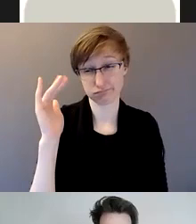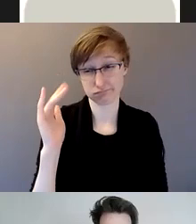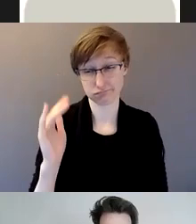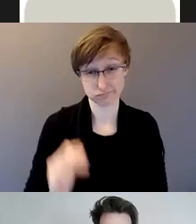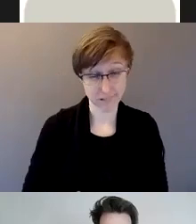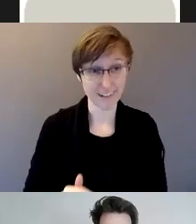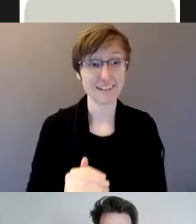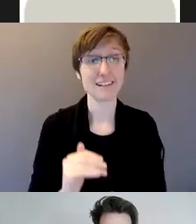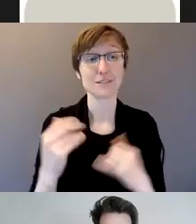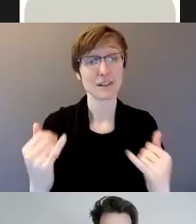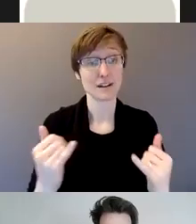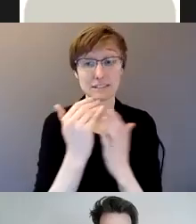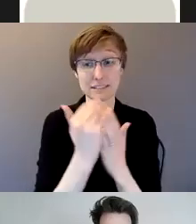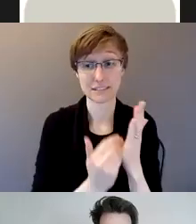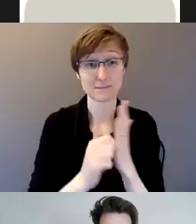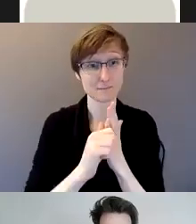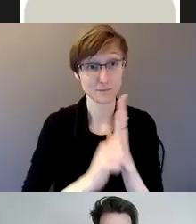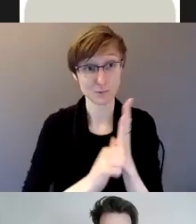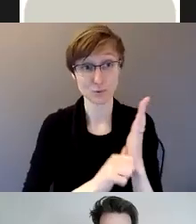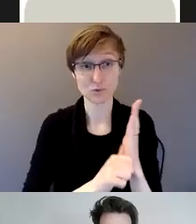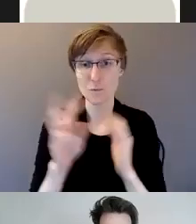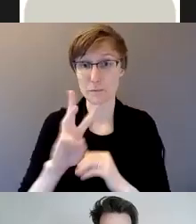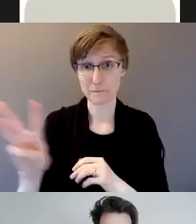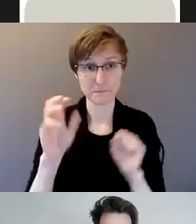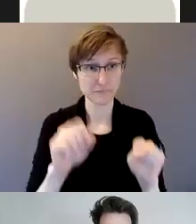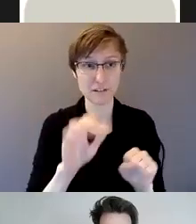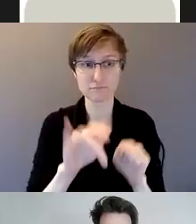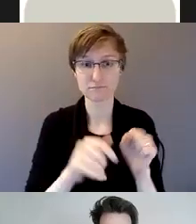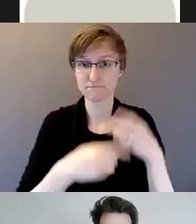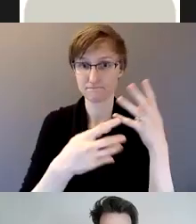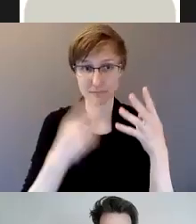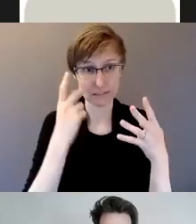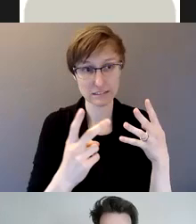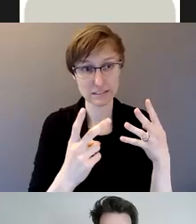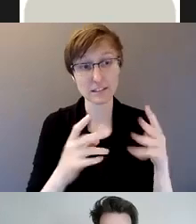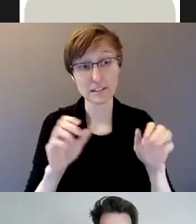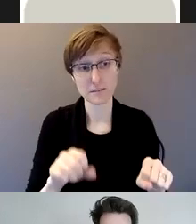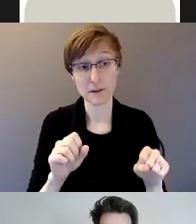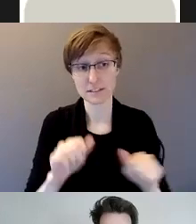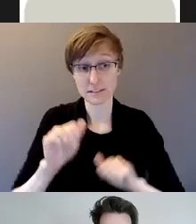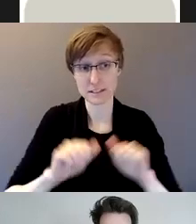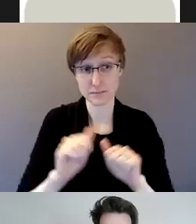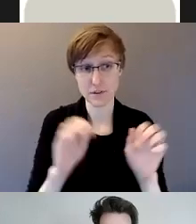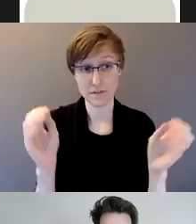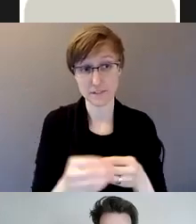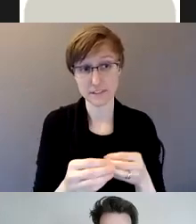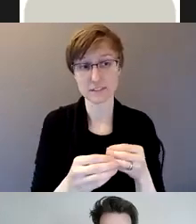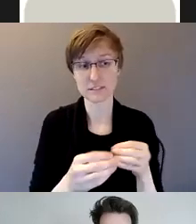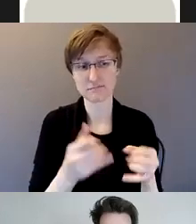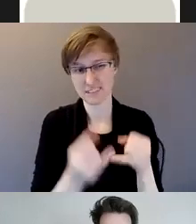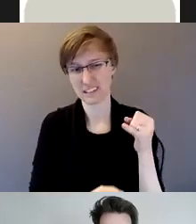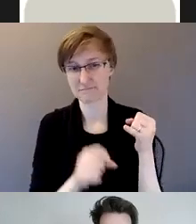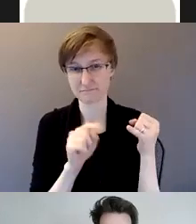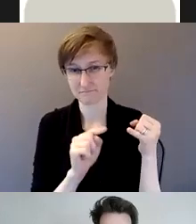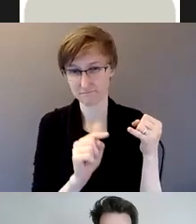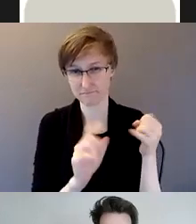are available on our website. And the Capacity Assessment Office link is at the bottom. And I believe on